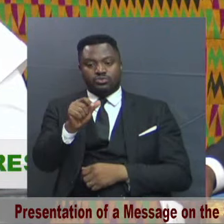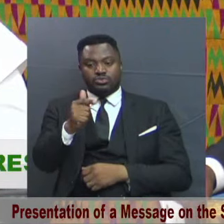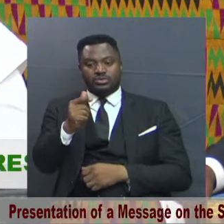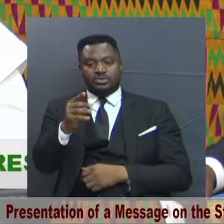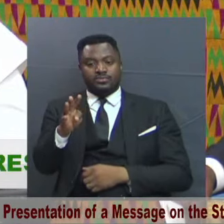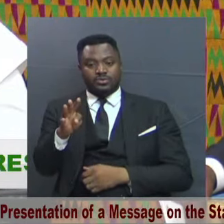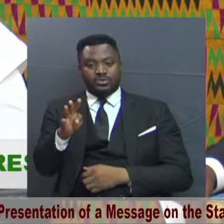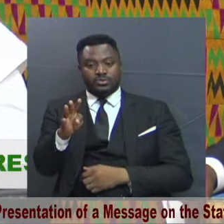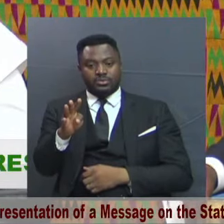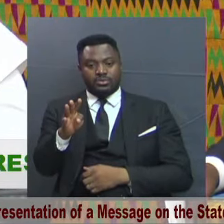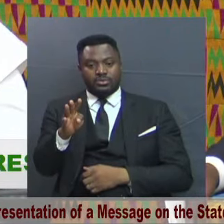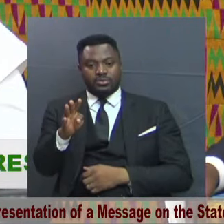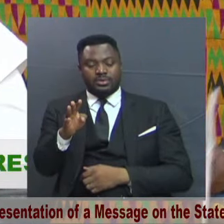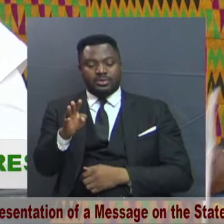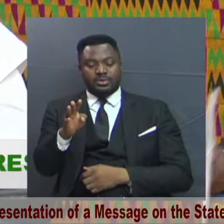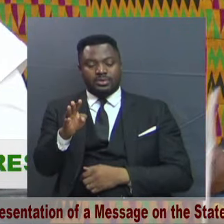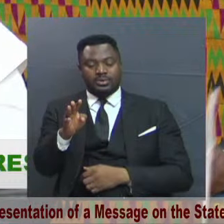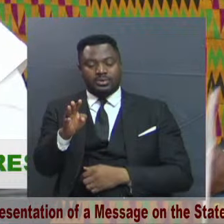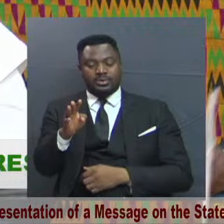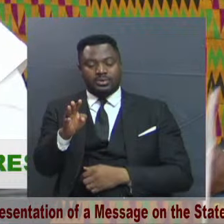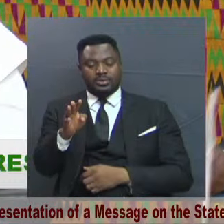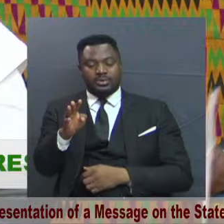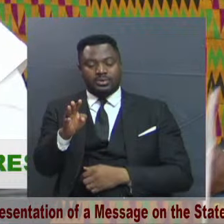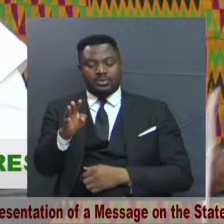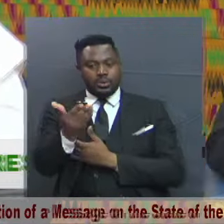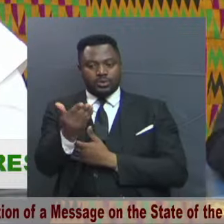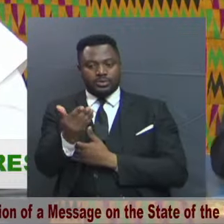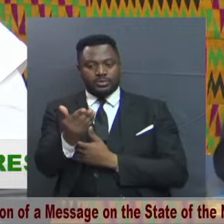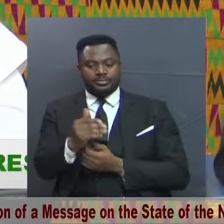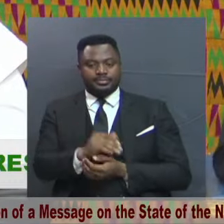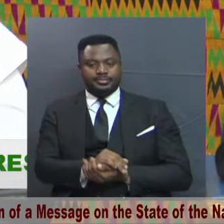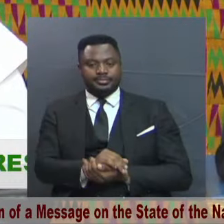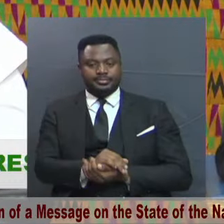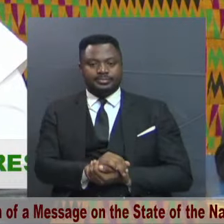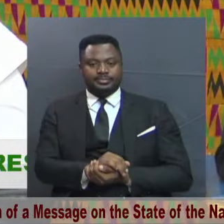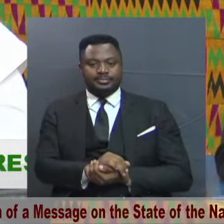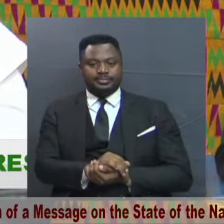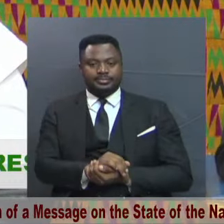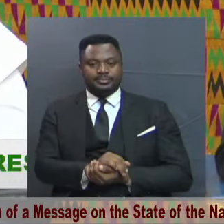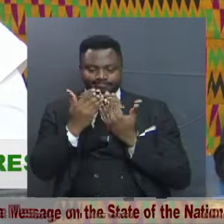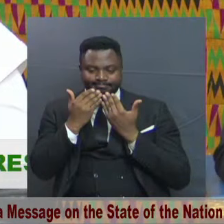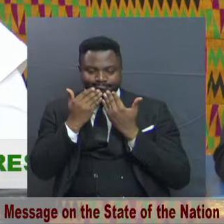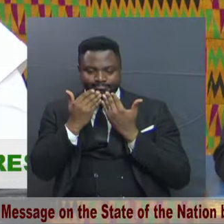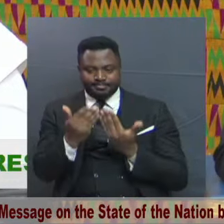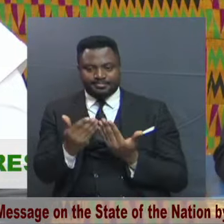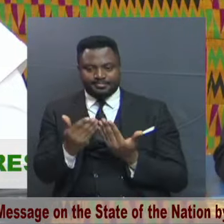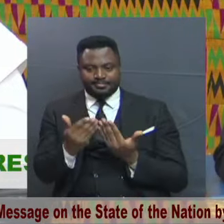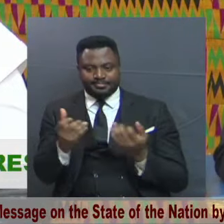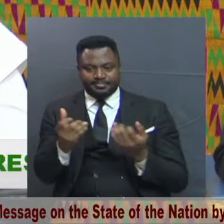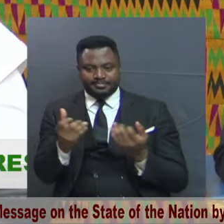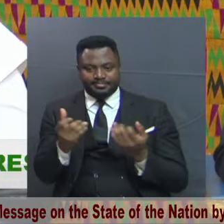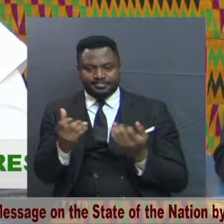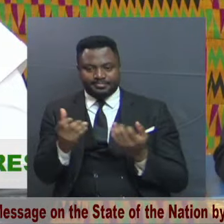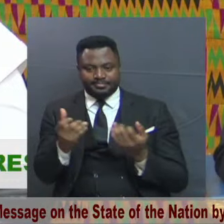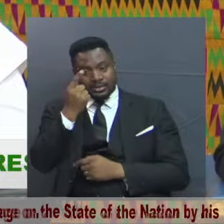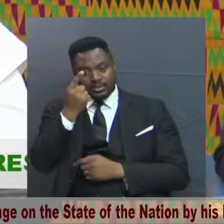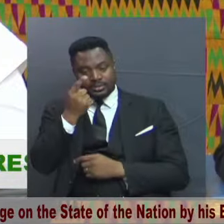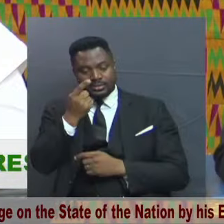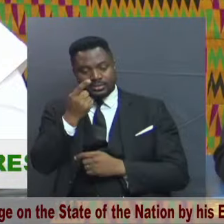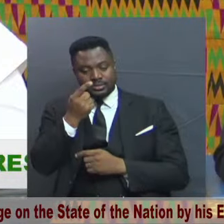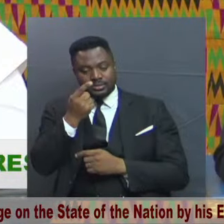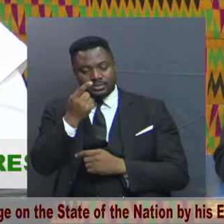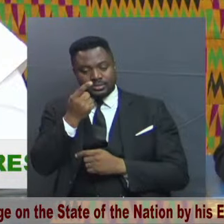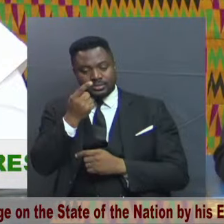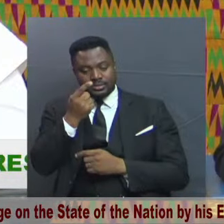2024 at 10:00 in the Forno at thank all of you for your understanding and